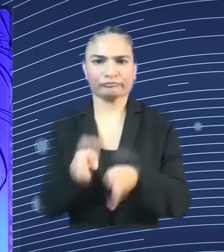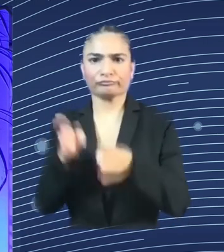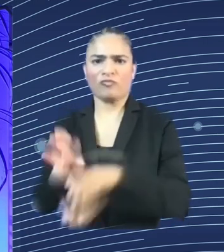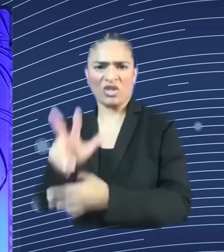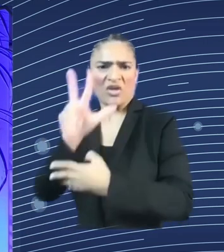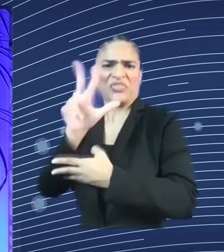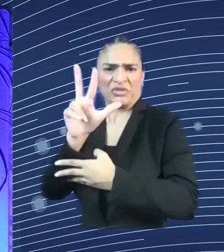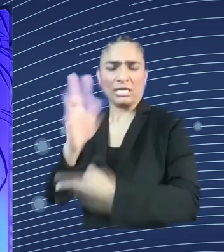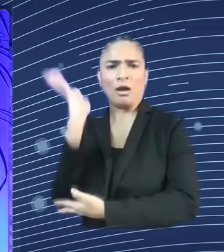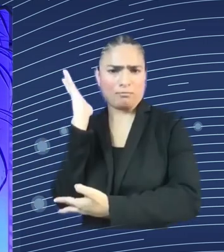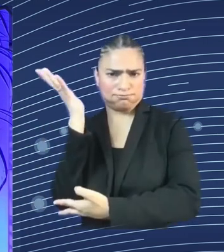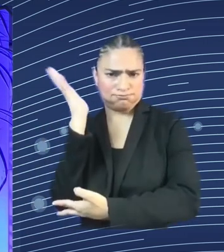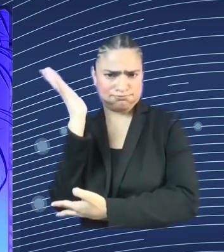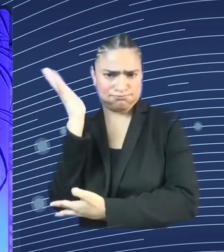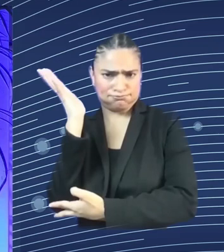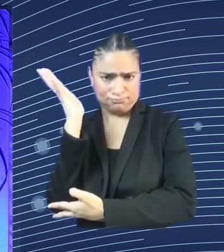little disturbance in my microphone